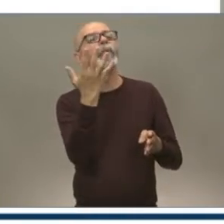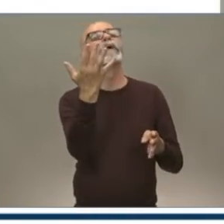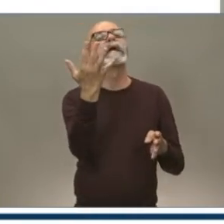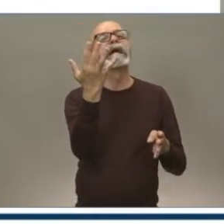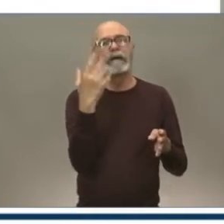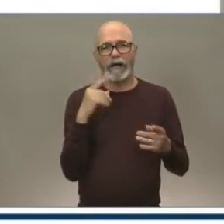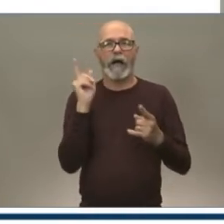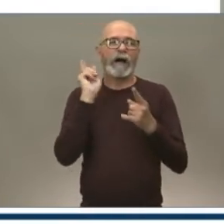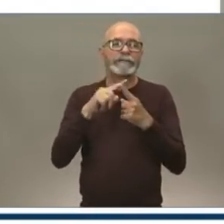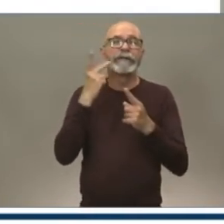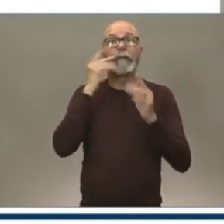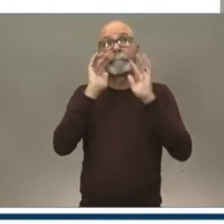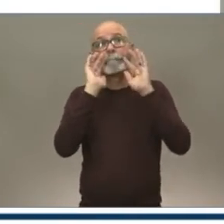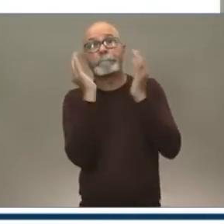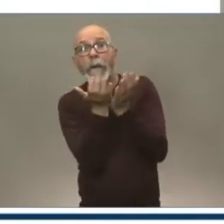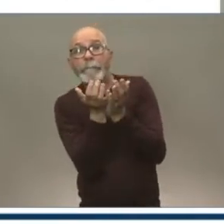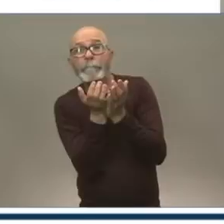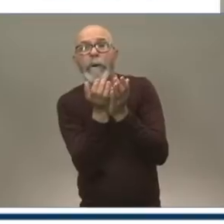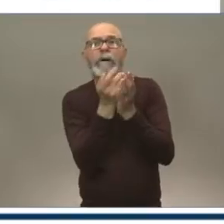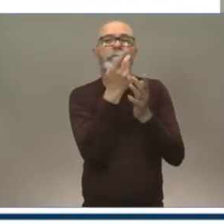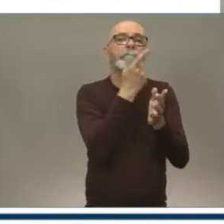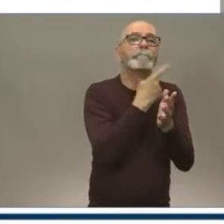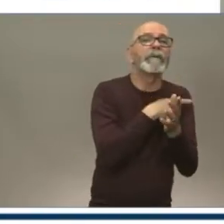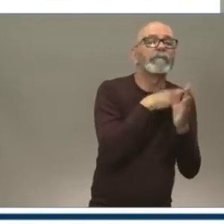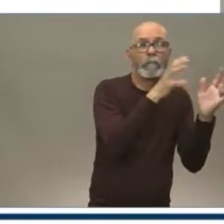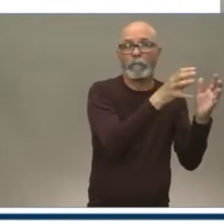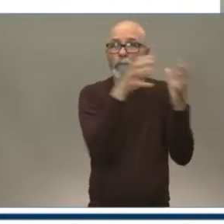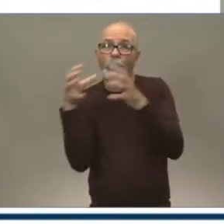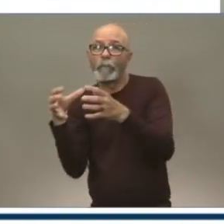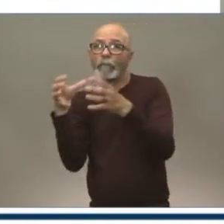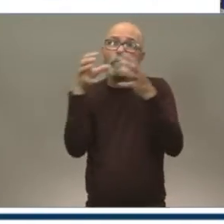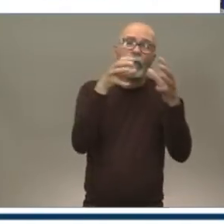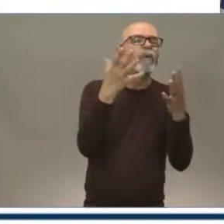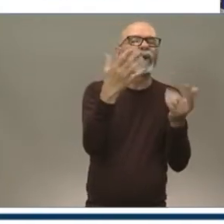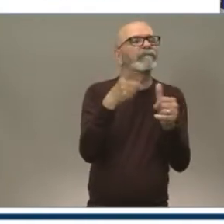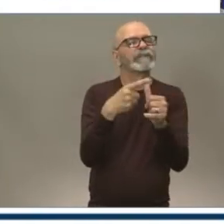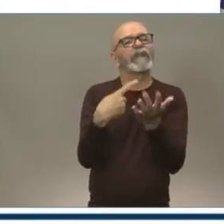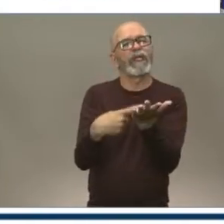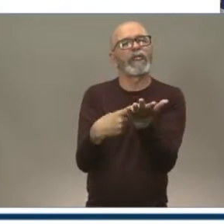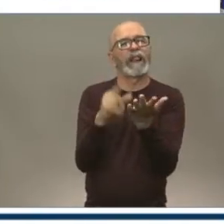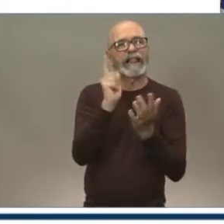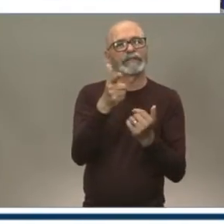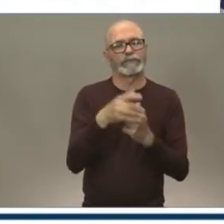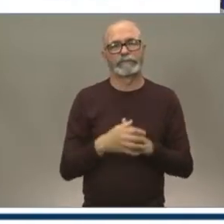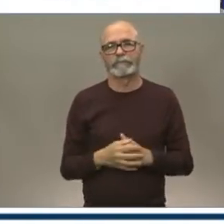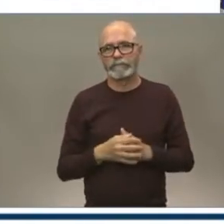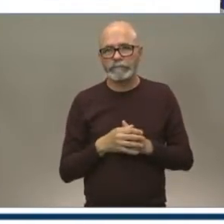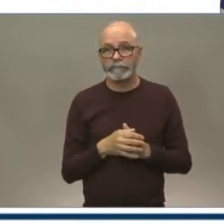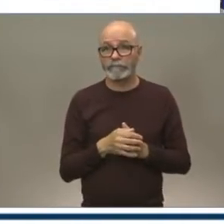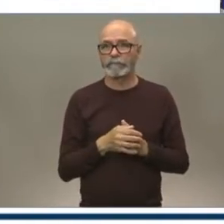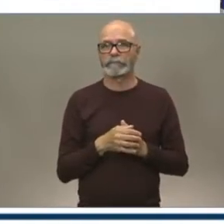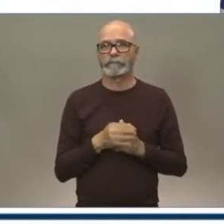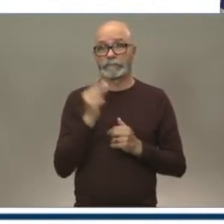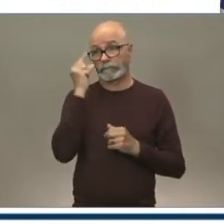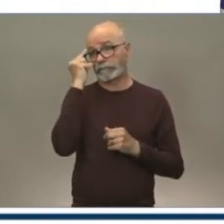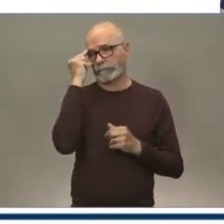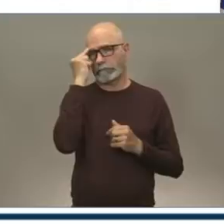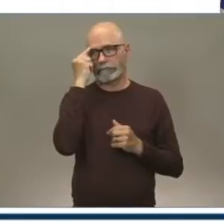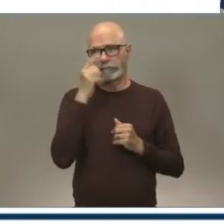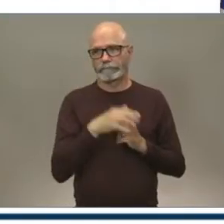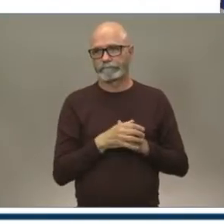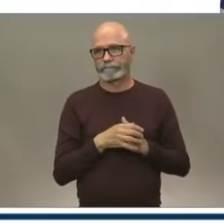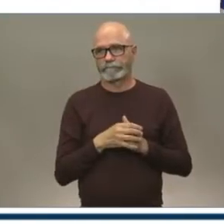continue to have those conversations and take that cautious approach. Go ahead, Maurice, if you have a follow-up question. Not so much